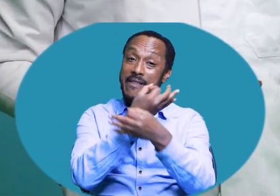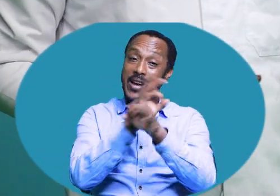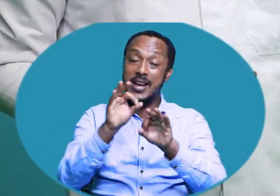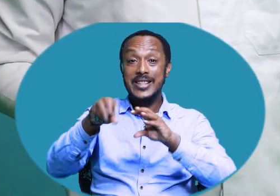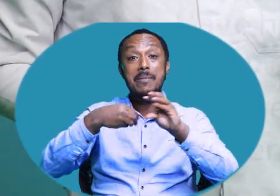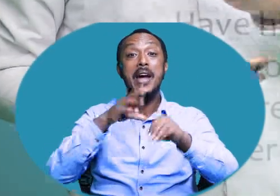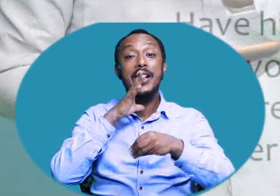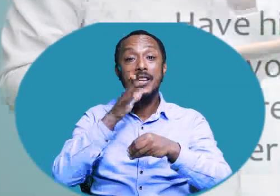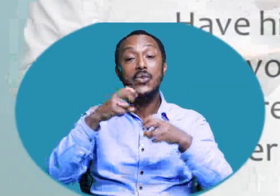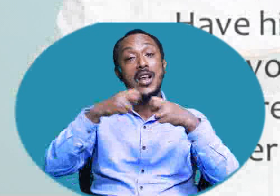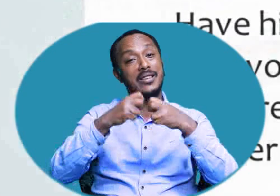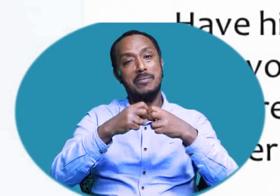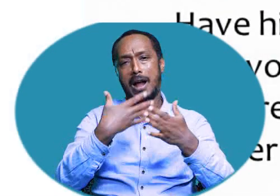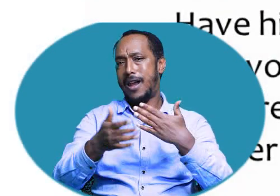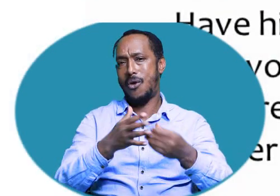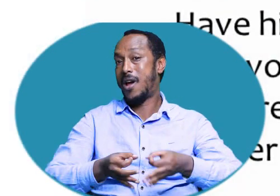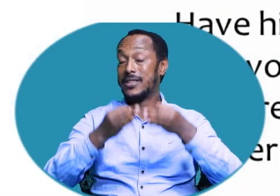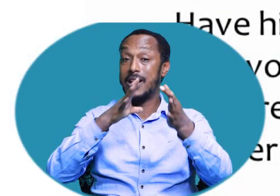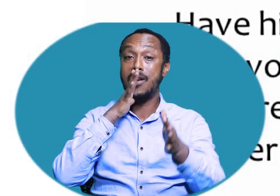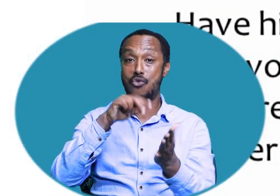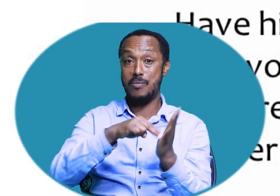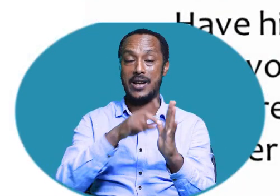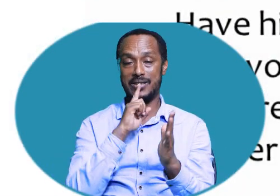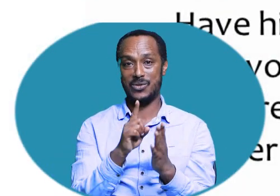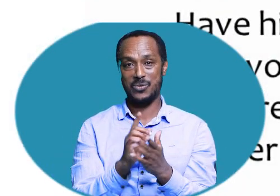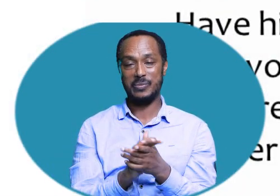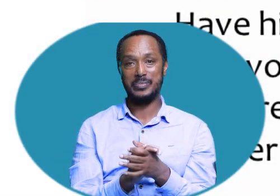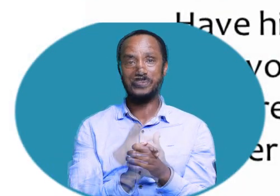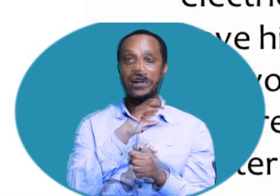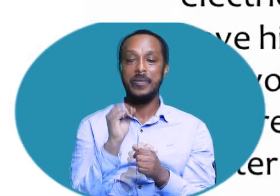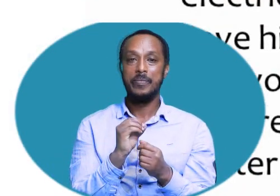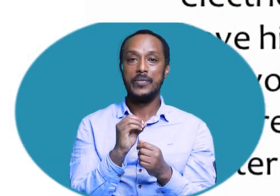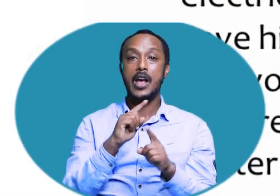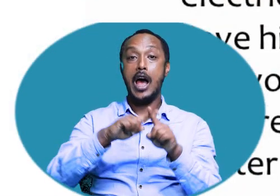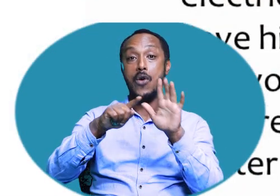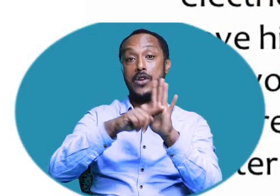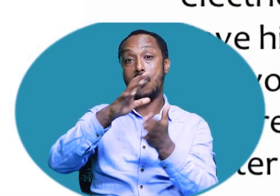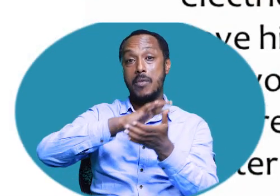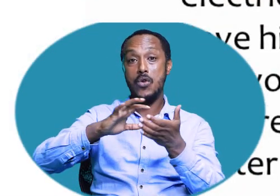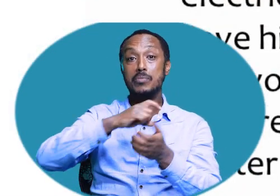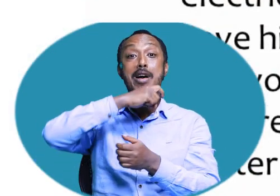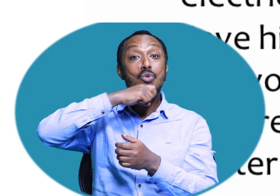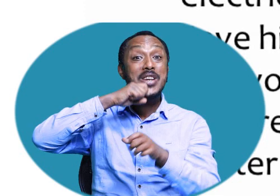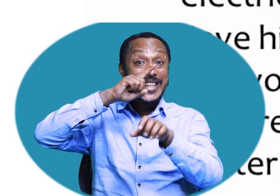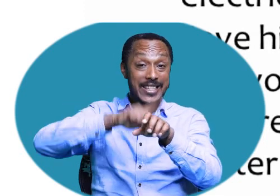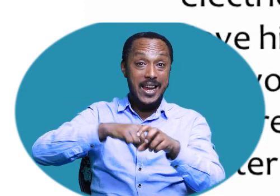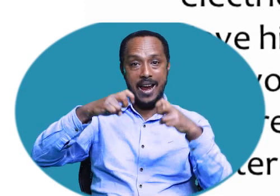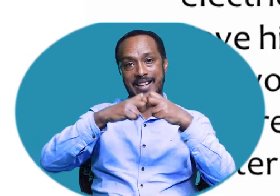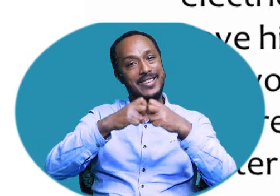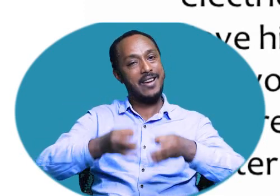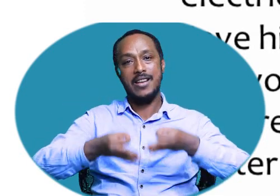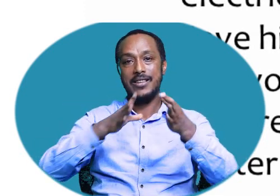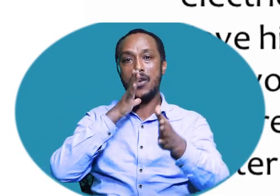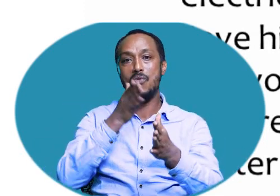solid state or in crystalline form, ionic compounds not conduct electricity. Ionic compounds in solid state not conduct